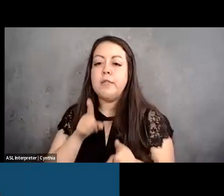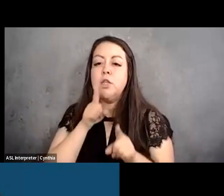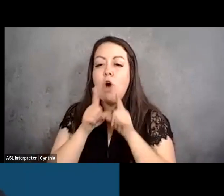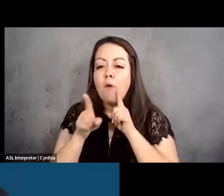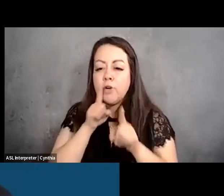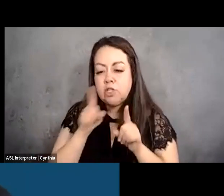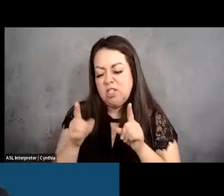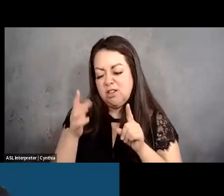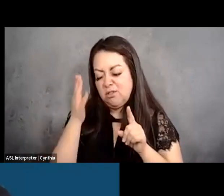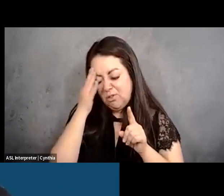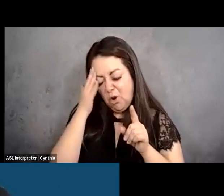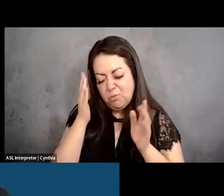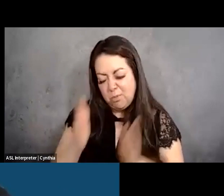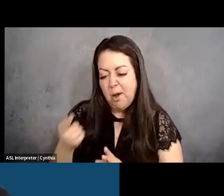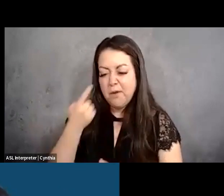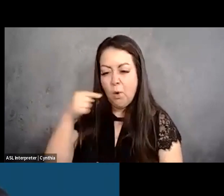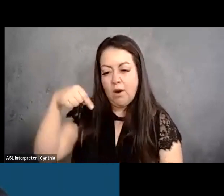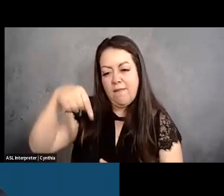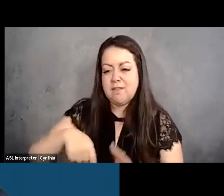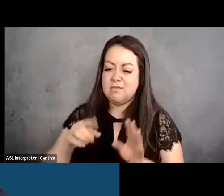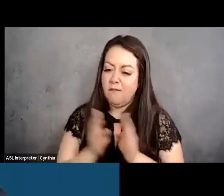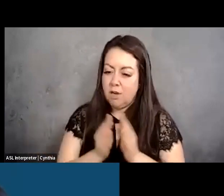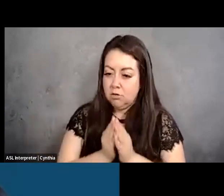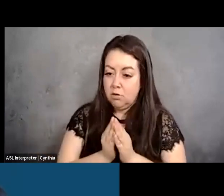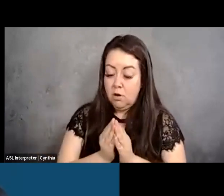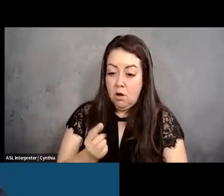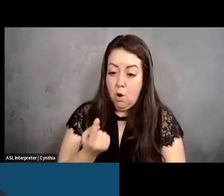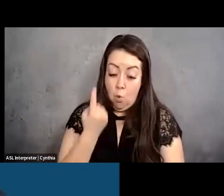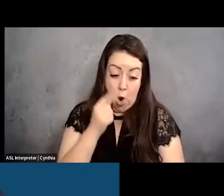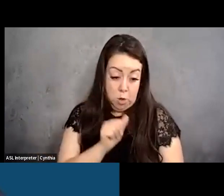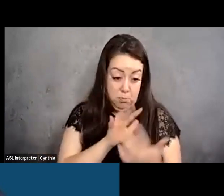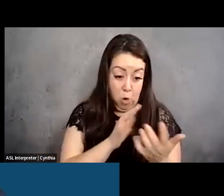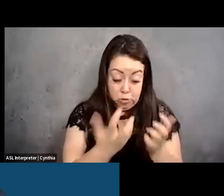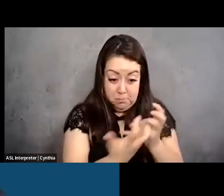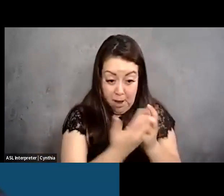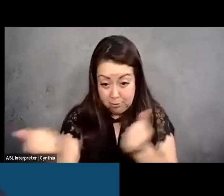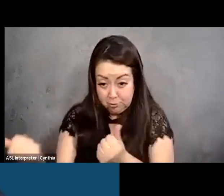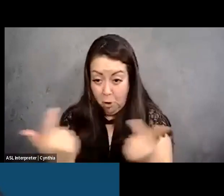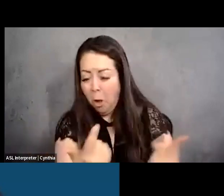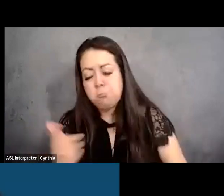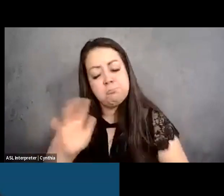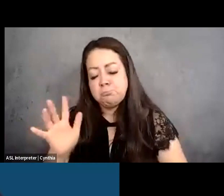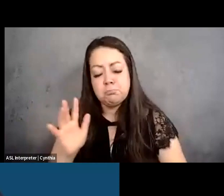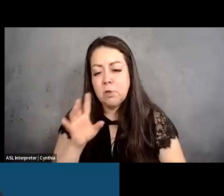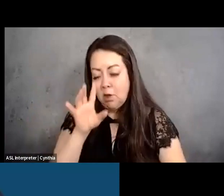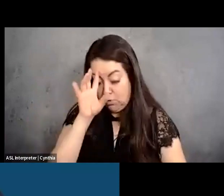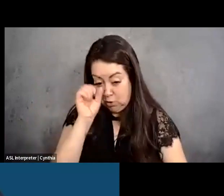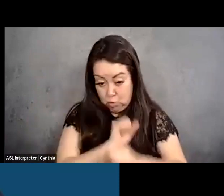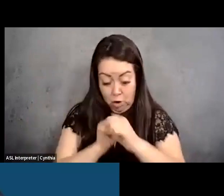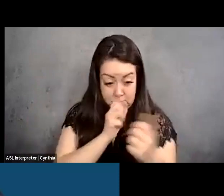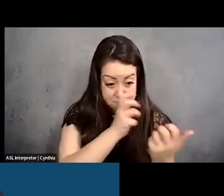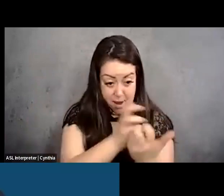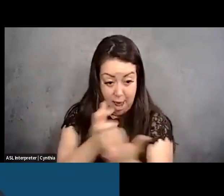this session is that one size doesn't necessarily fit all in terms of some of these strategies. It requires knowing